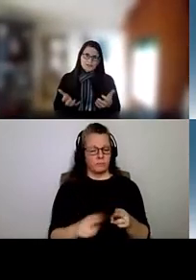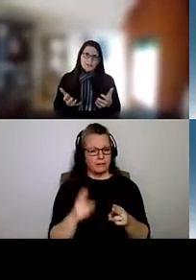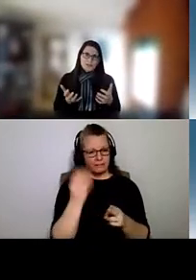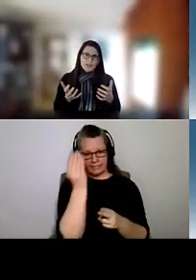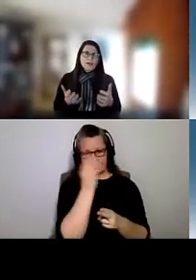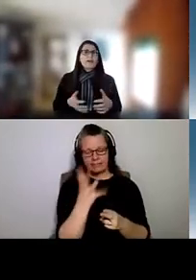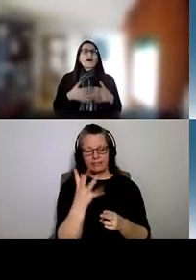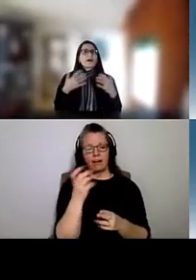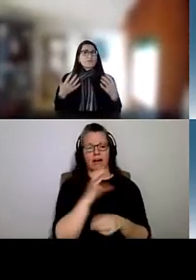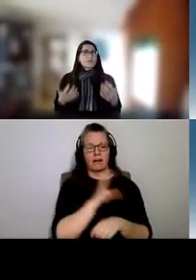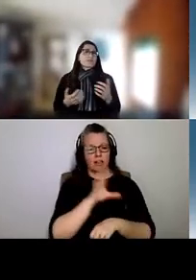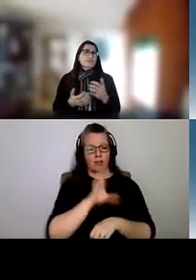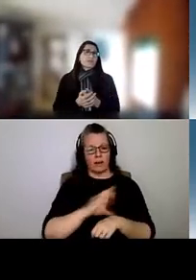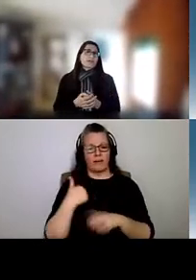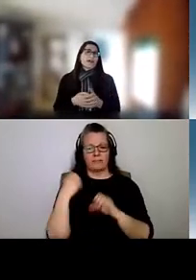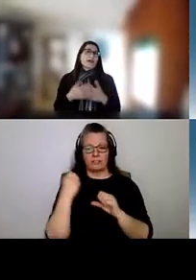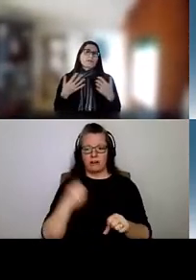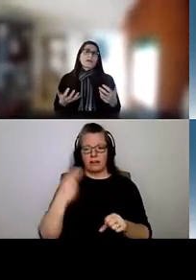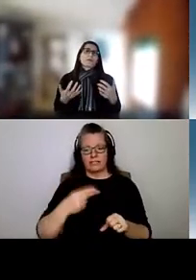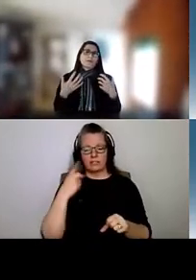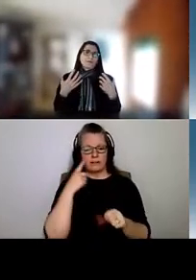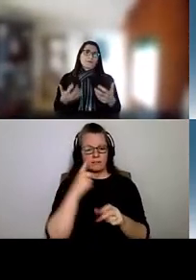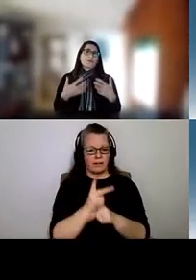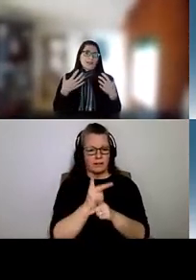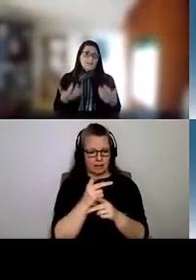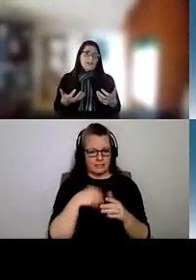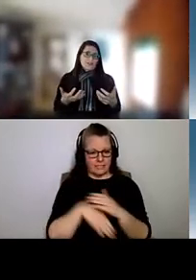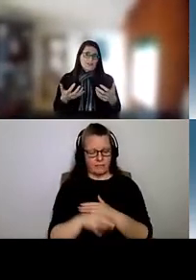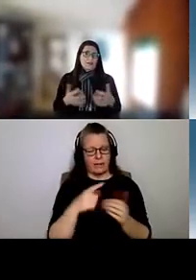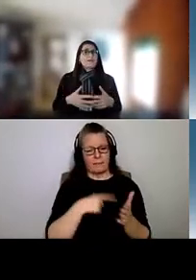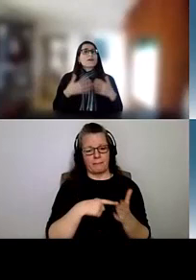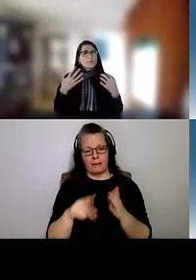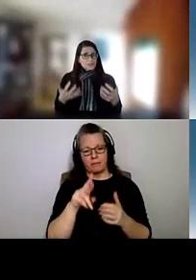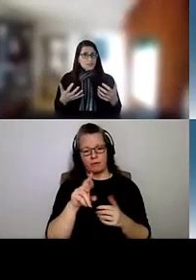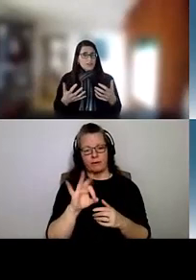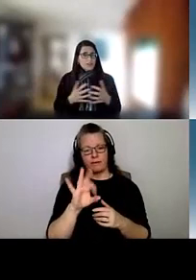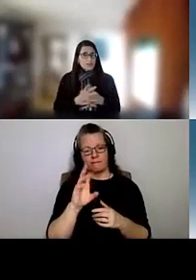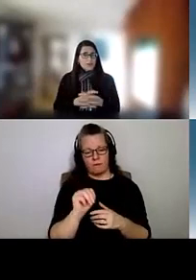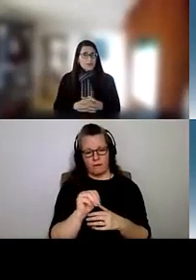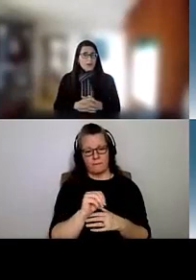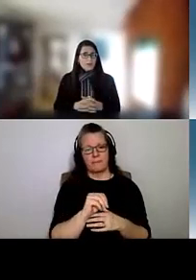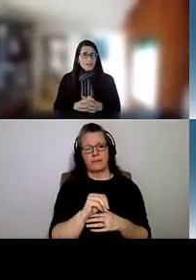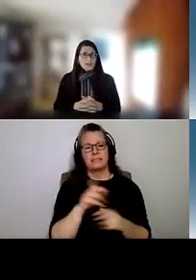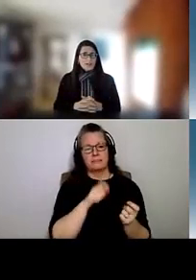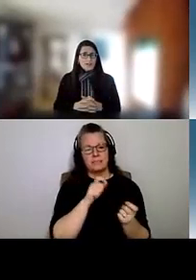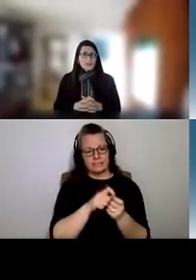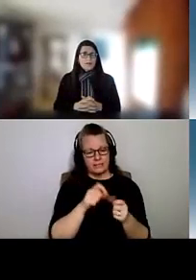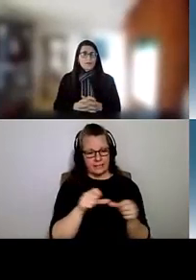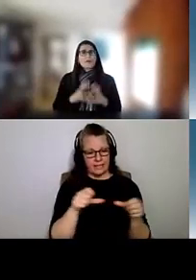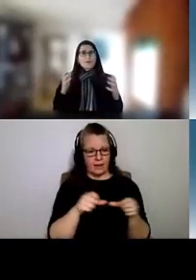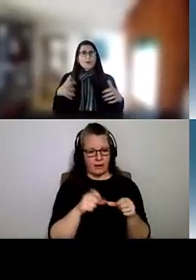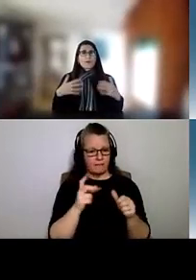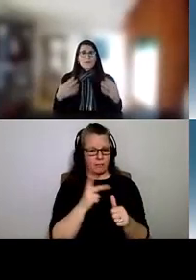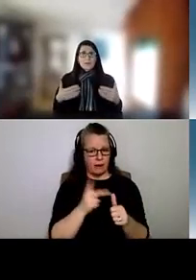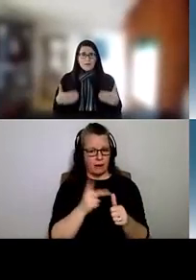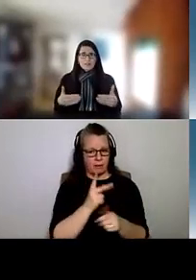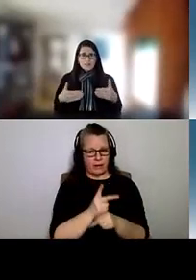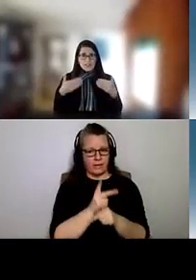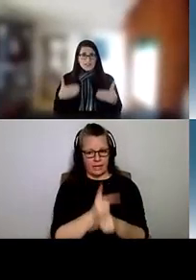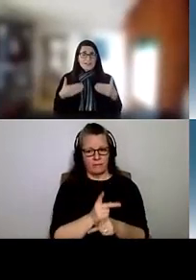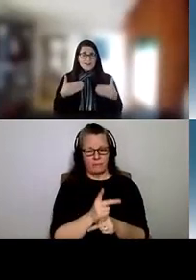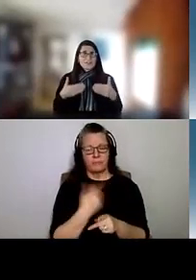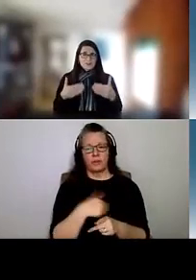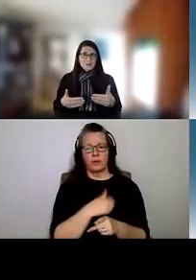strong history of care delivery and payment reform innovation, particularly in the area of primary care. So we are very